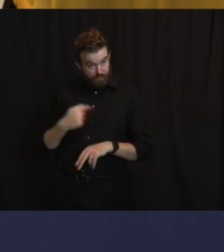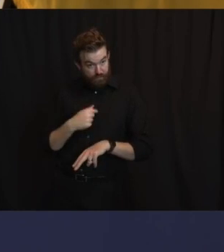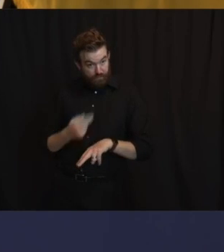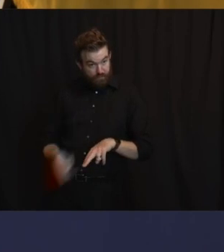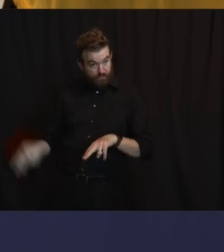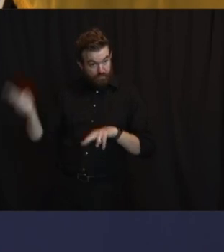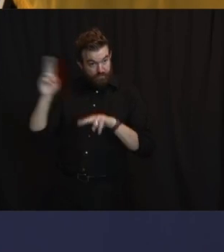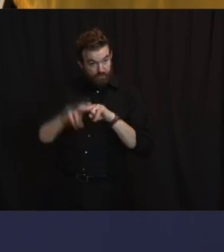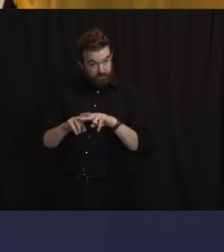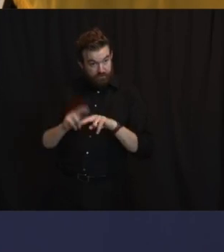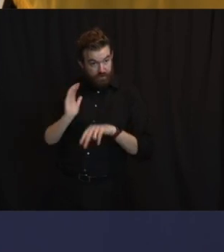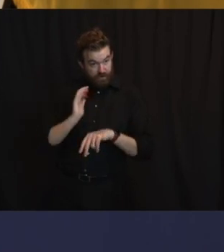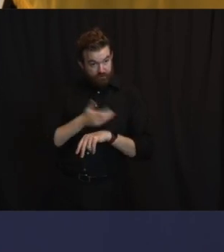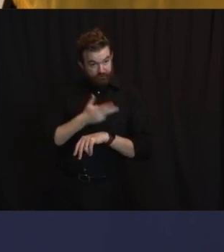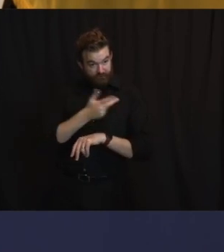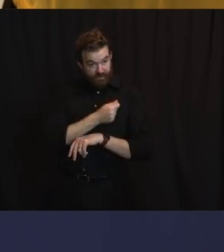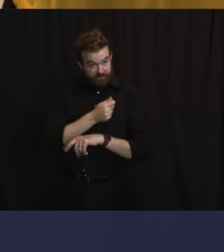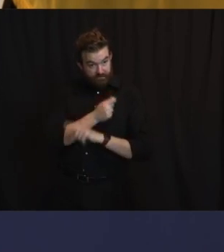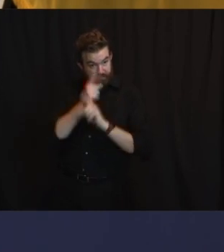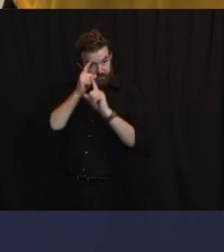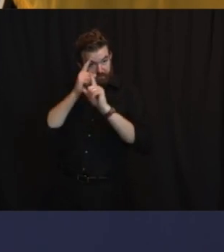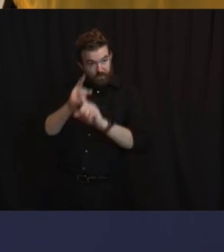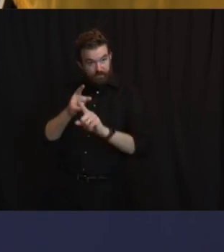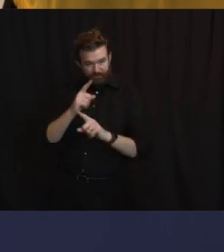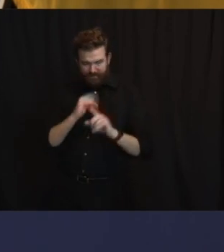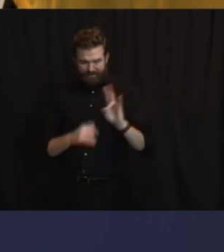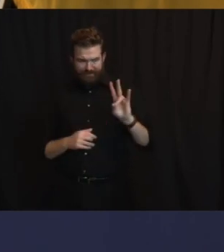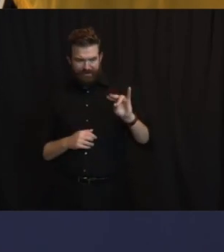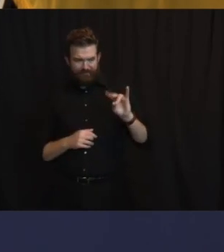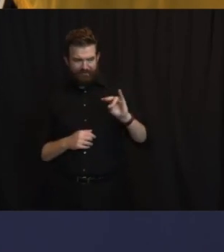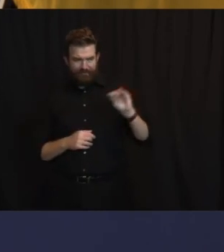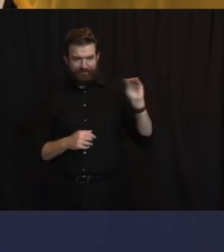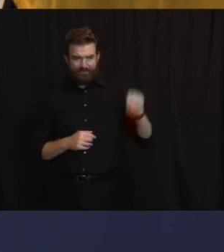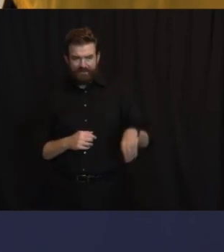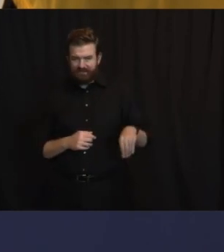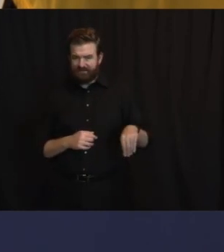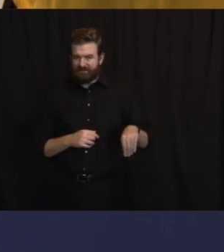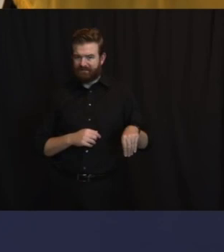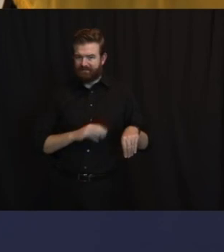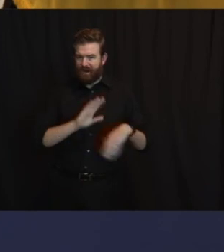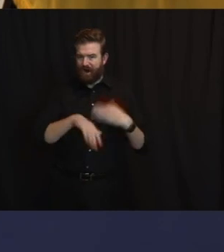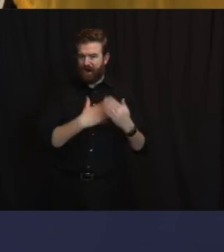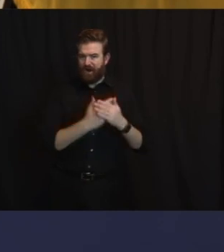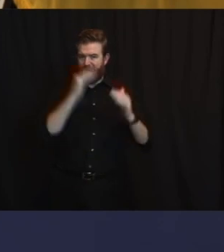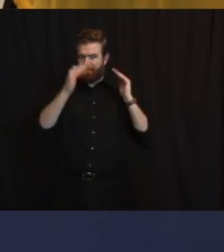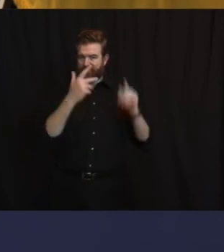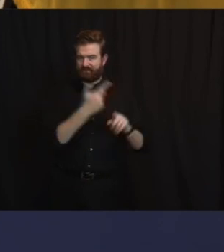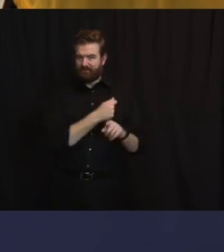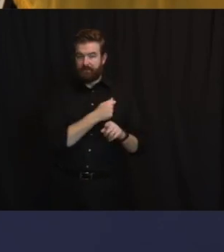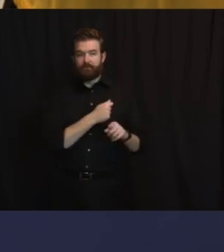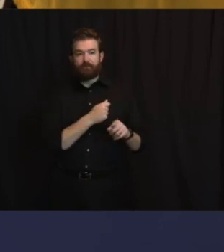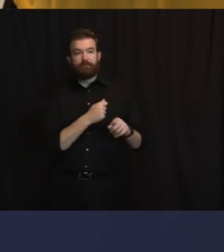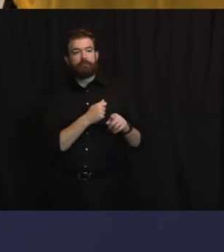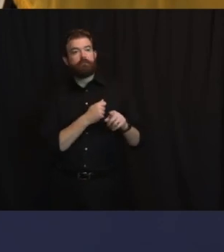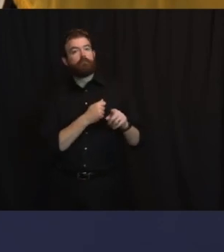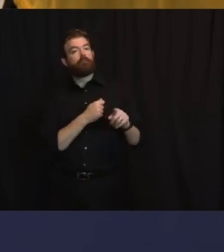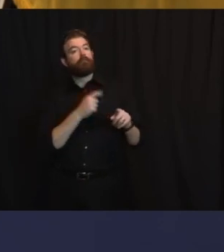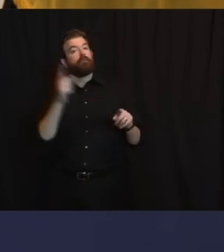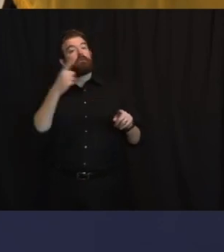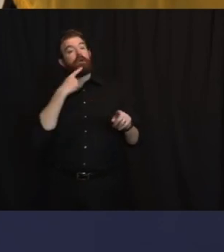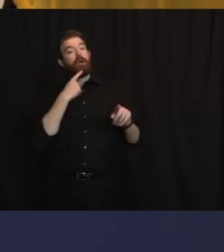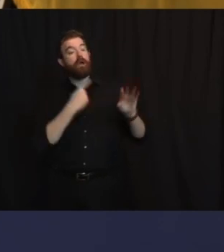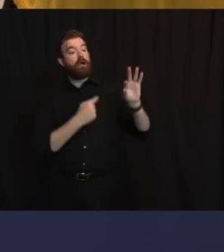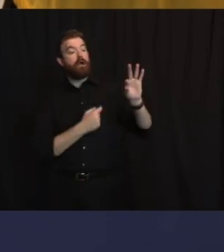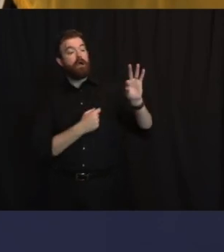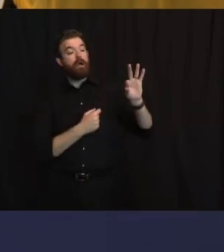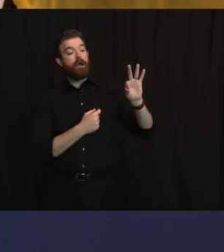The 70% goal amounting to 4.7 million adults is based on the 2010 count, but the